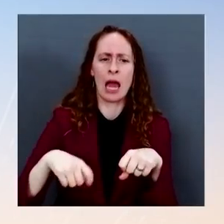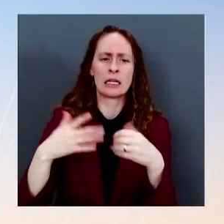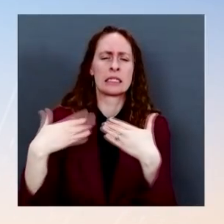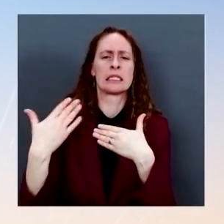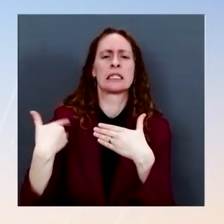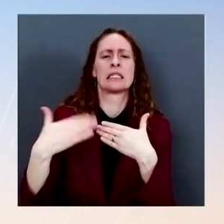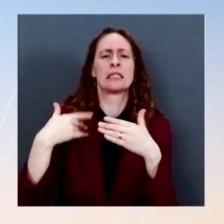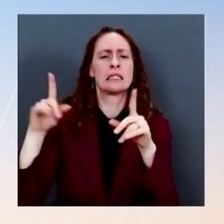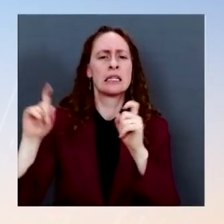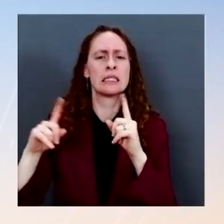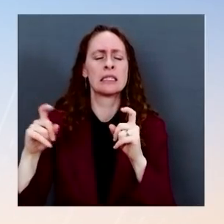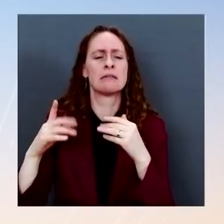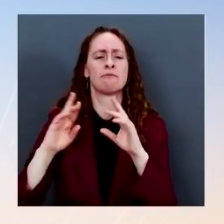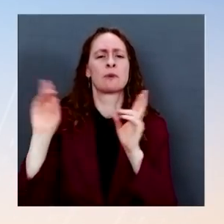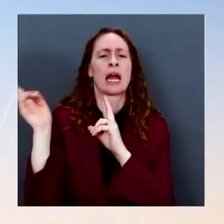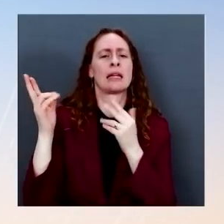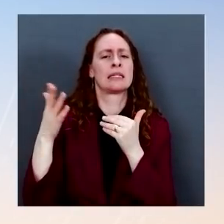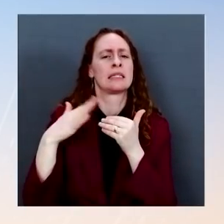test mandate.